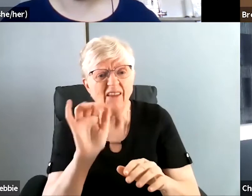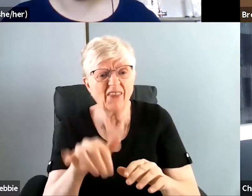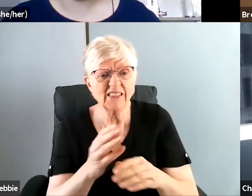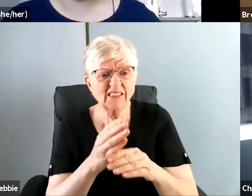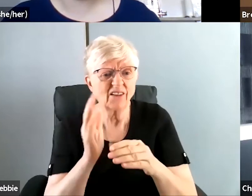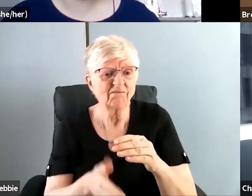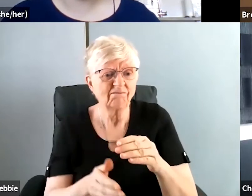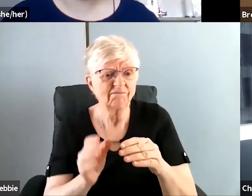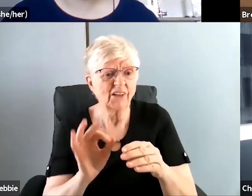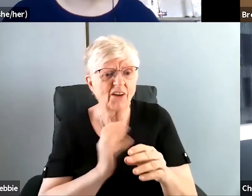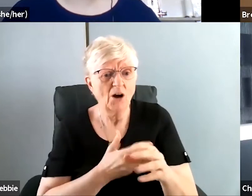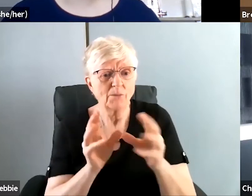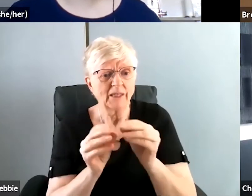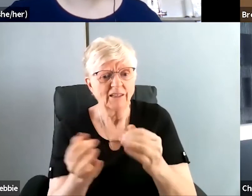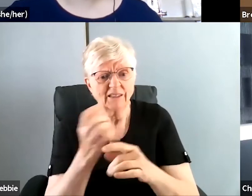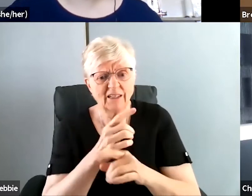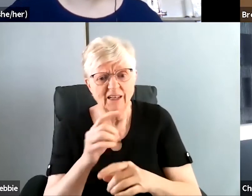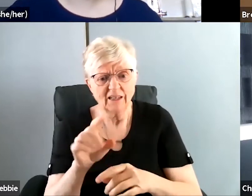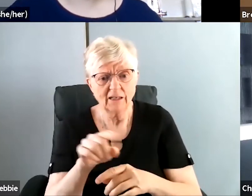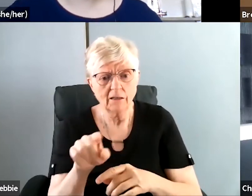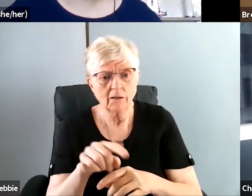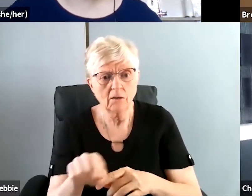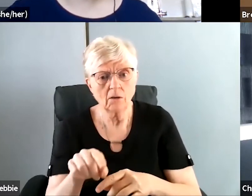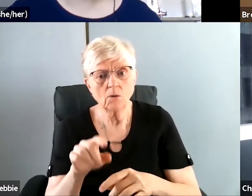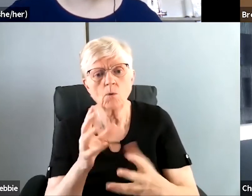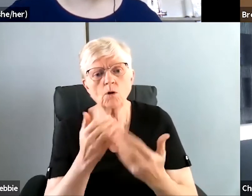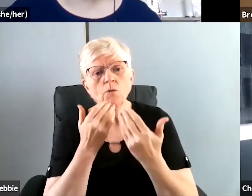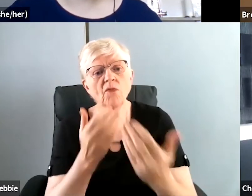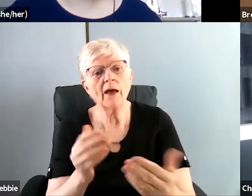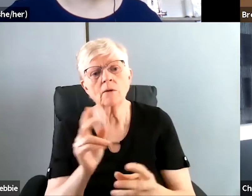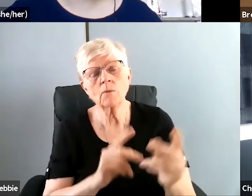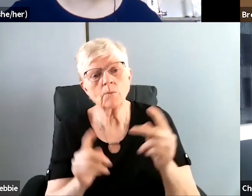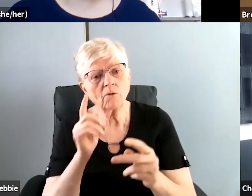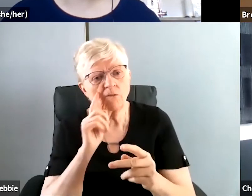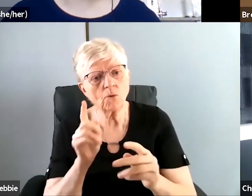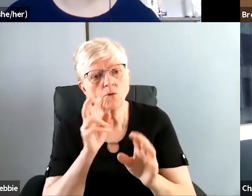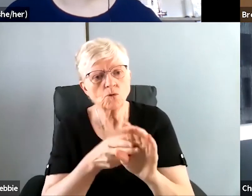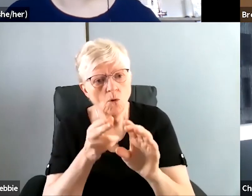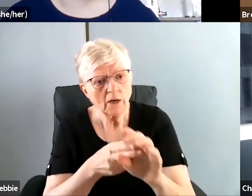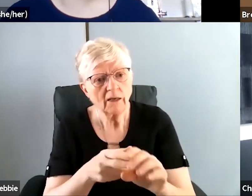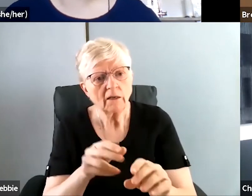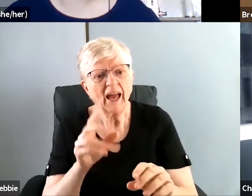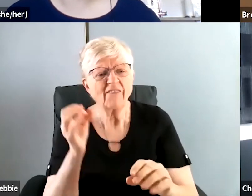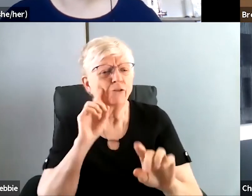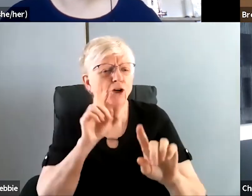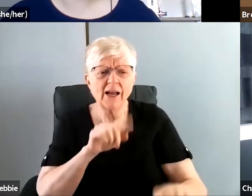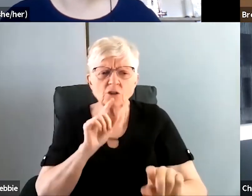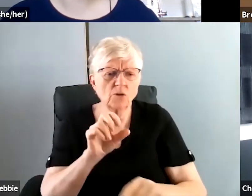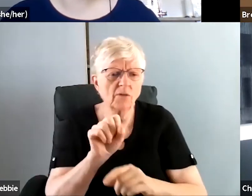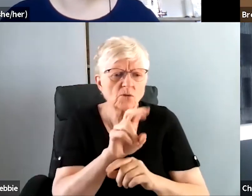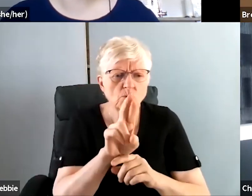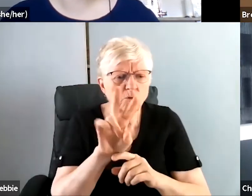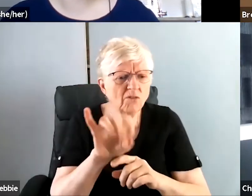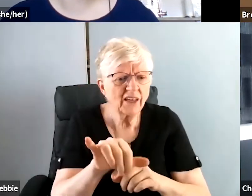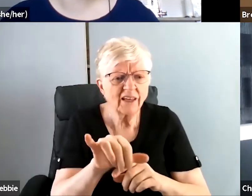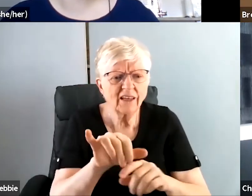for today. Again, we'd like to thank everyone for their participation in the survey and on today's webinar.